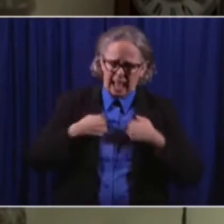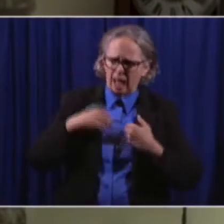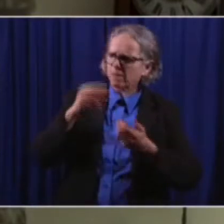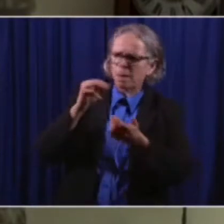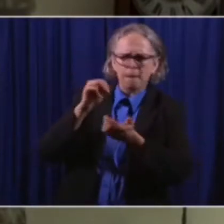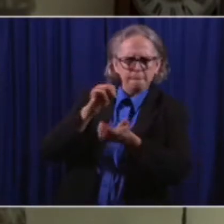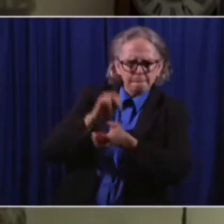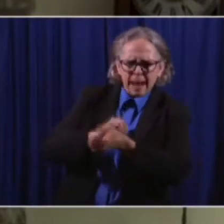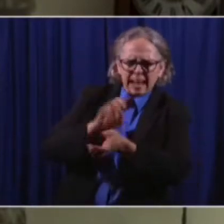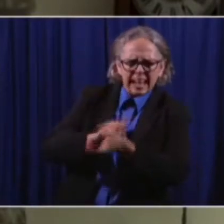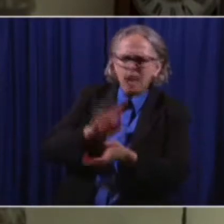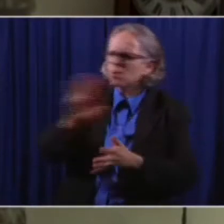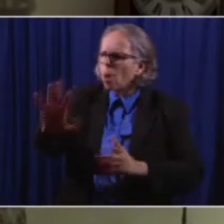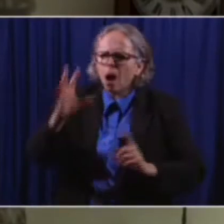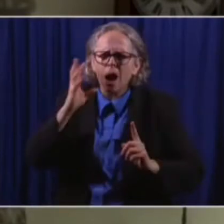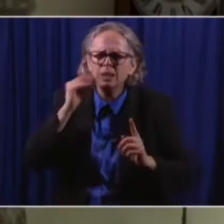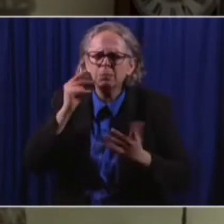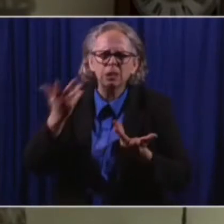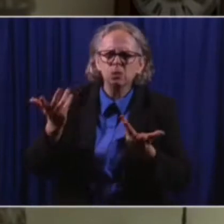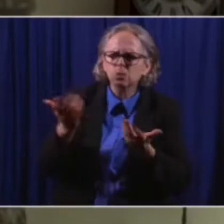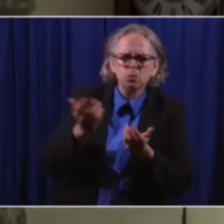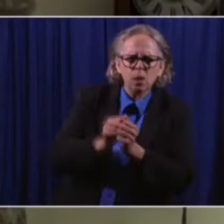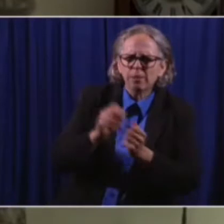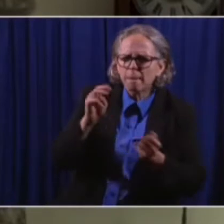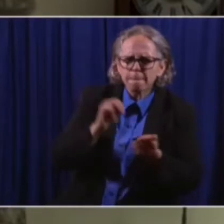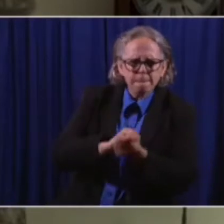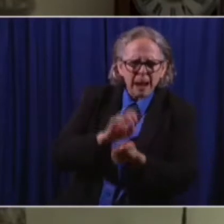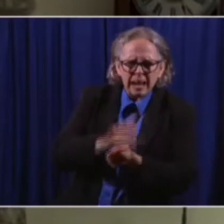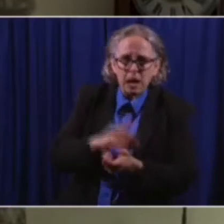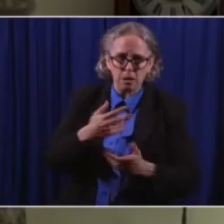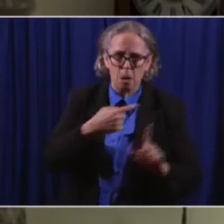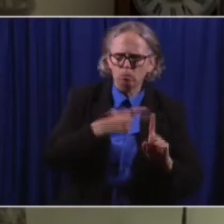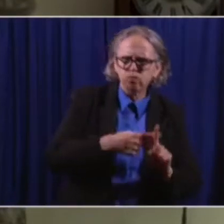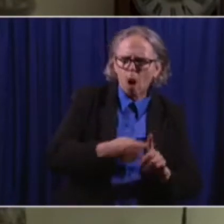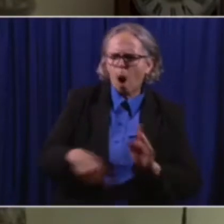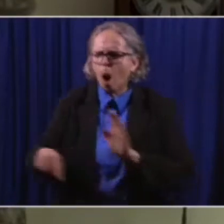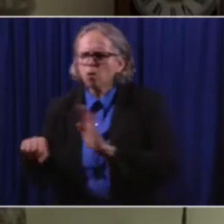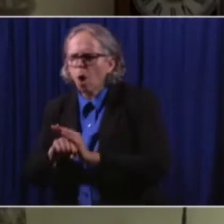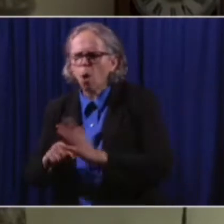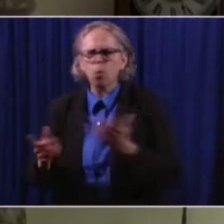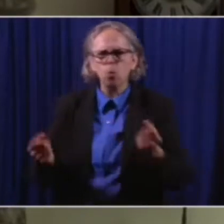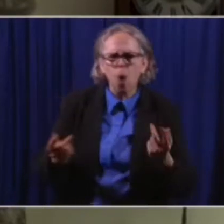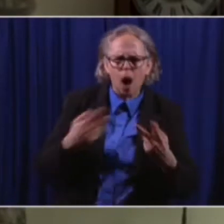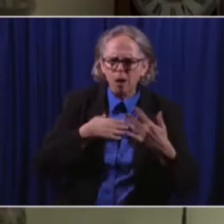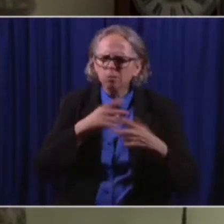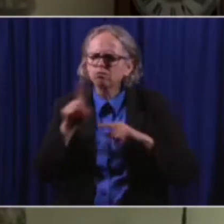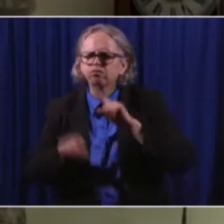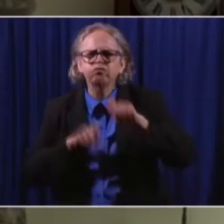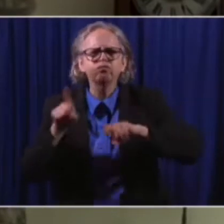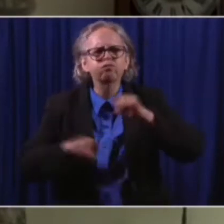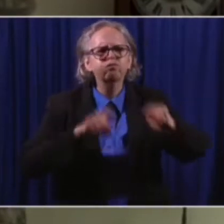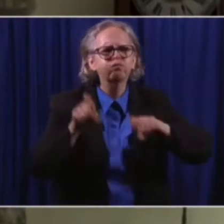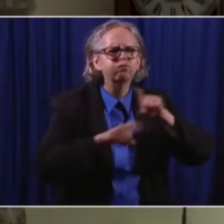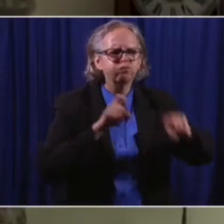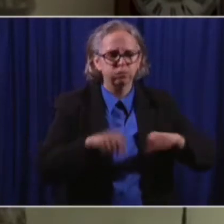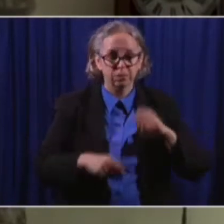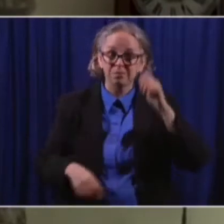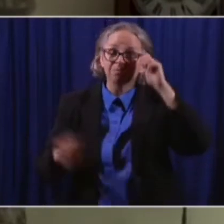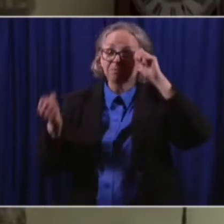with Medicaid have been and what their health outcomes have been. We've also met with